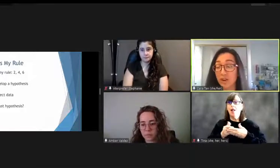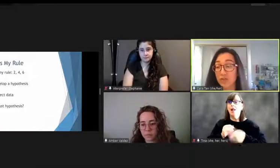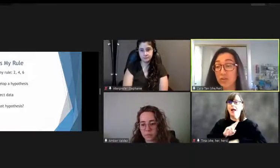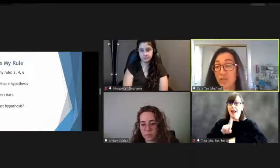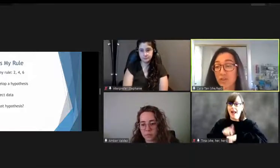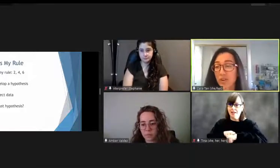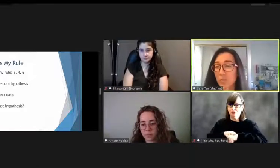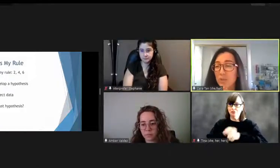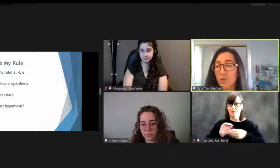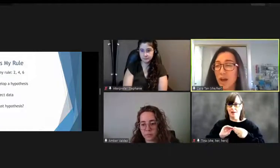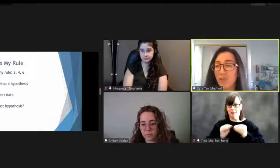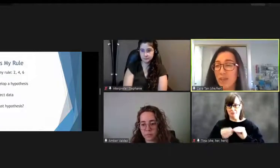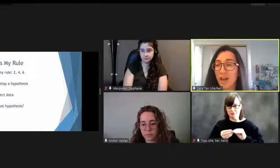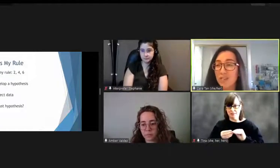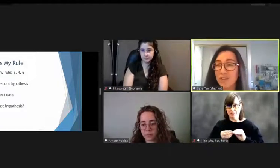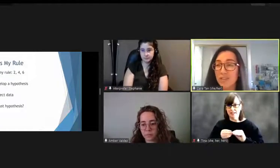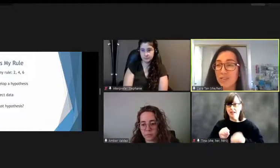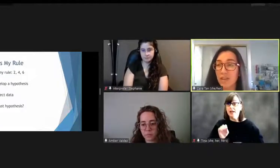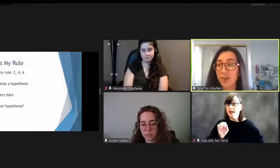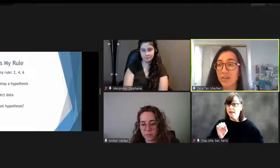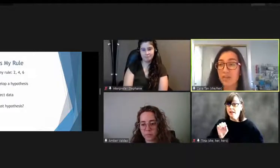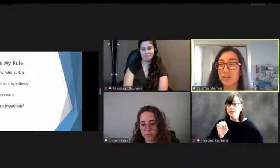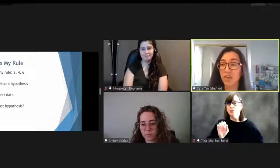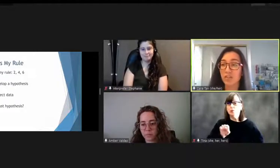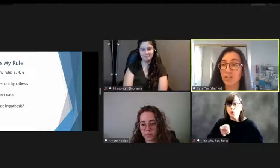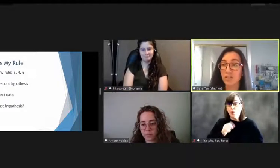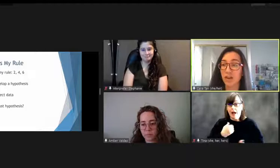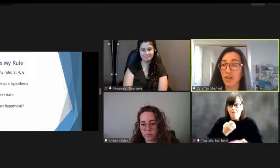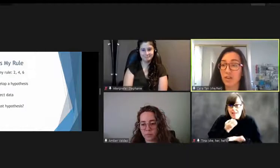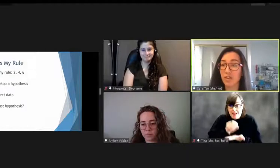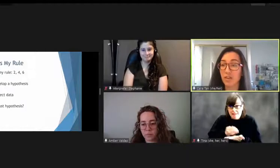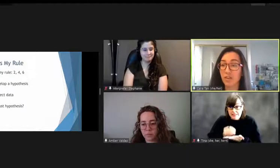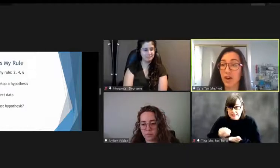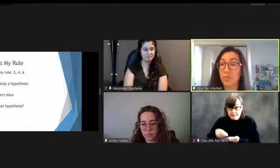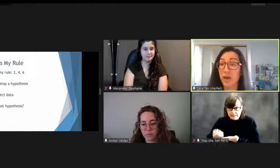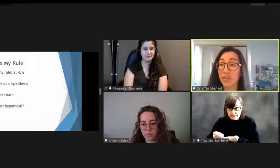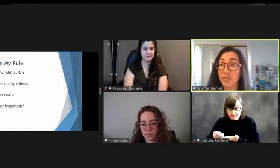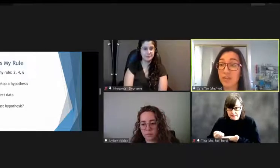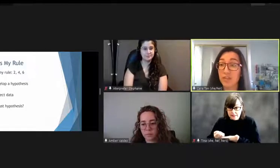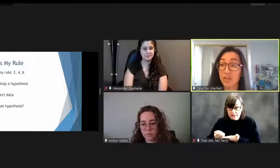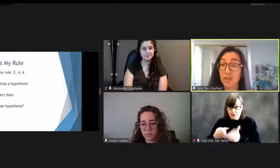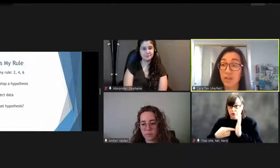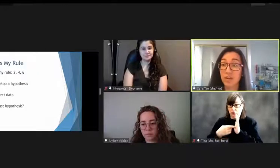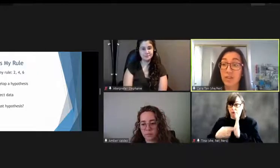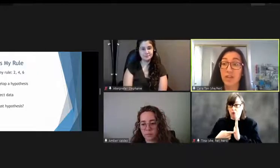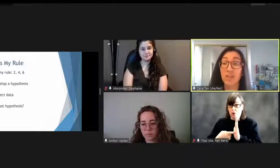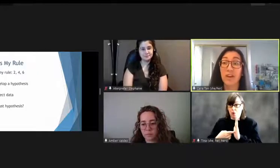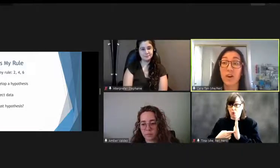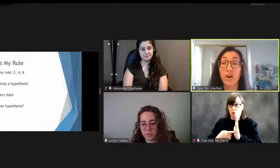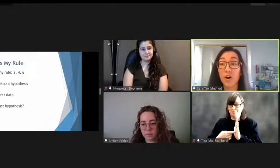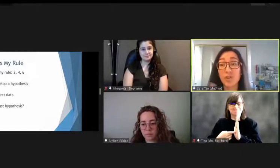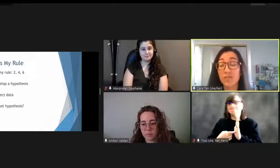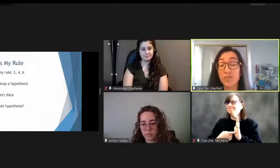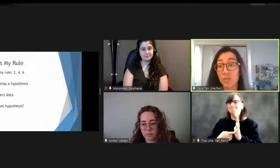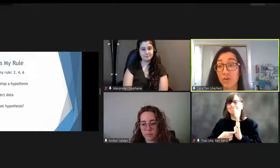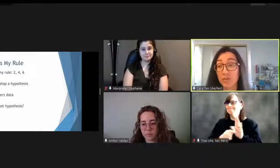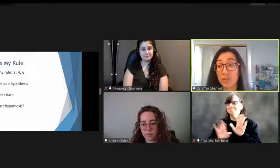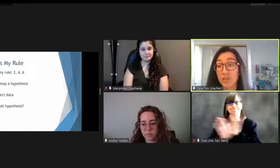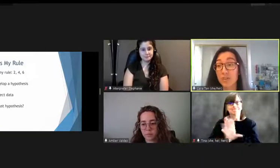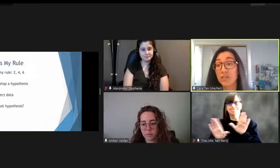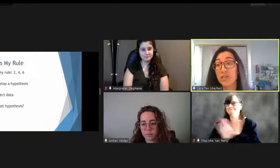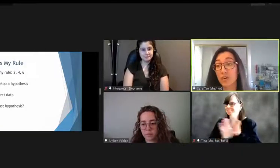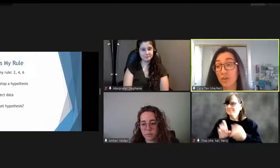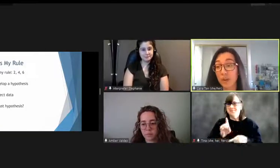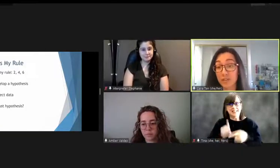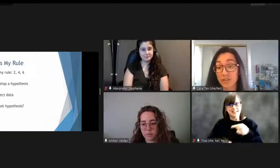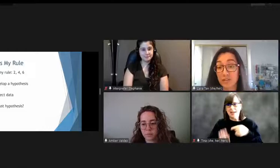all natural numbers. But do you have any evidence that might suggest that the hypothesis that they are all even numbers